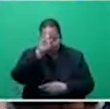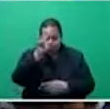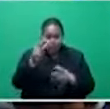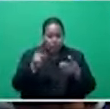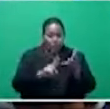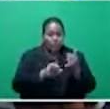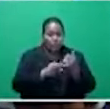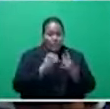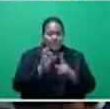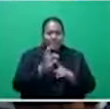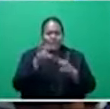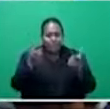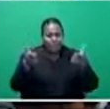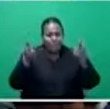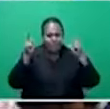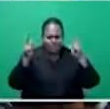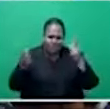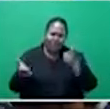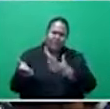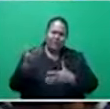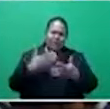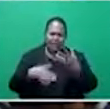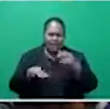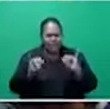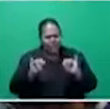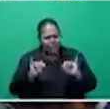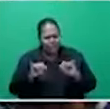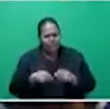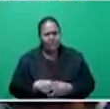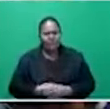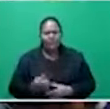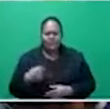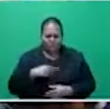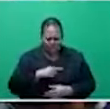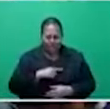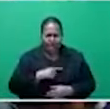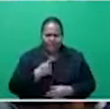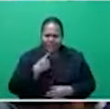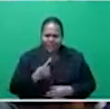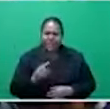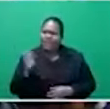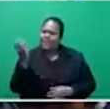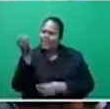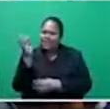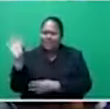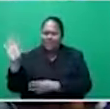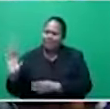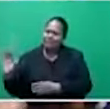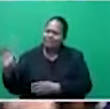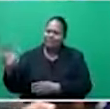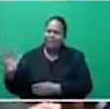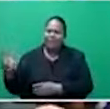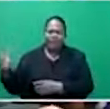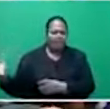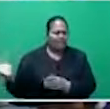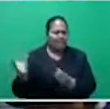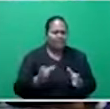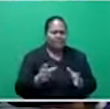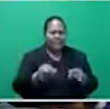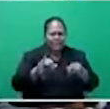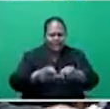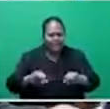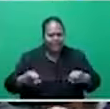Chancellor raised a number of anomalies, and we said they need to be investigated independently. Just an independent body. Please tell